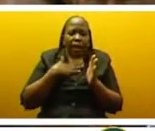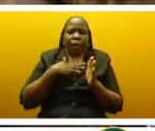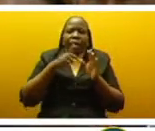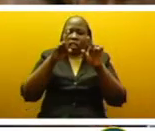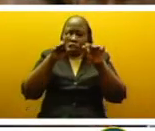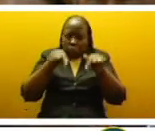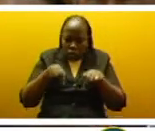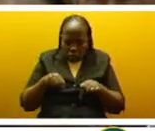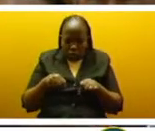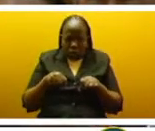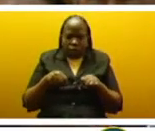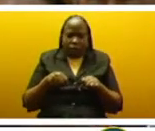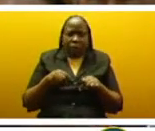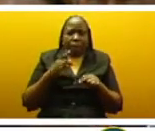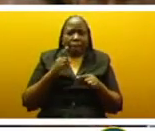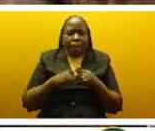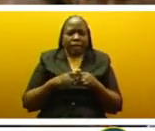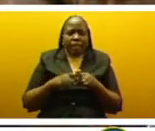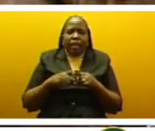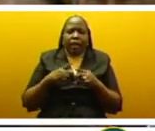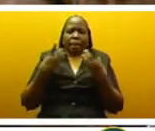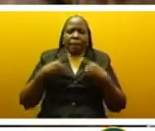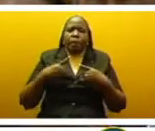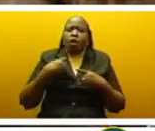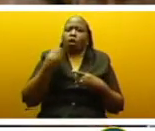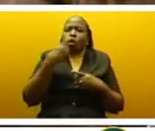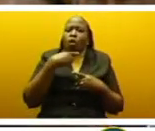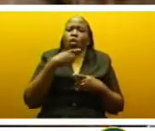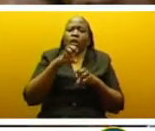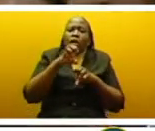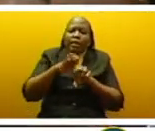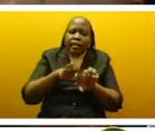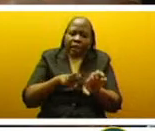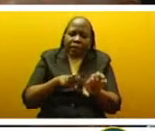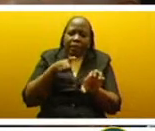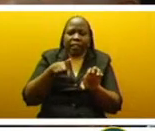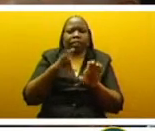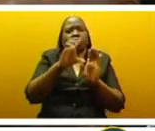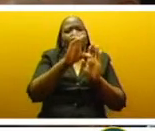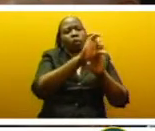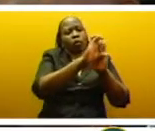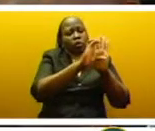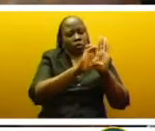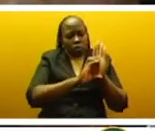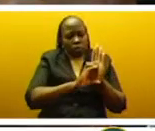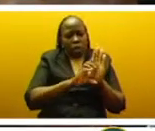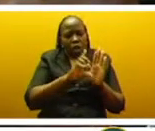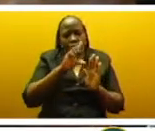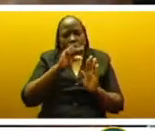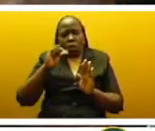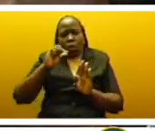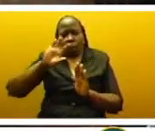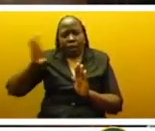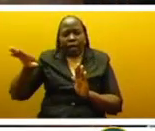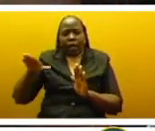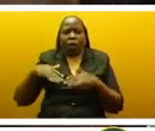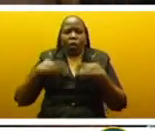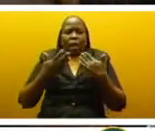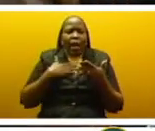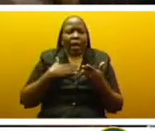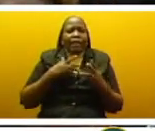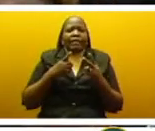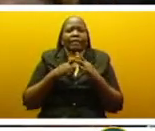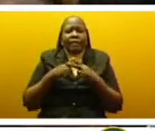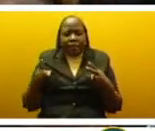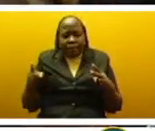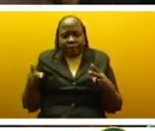have been the intention of people who drafted this constitution. We go back to where we started from, and I've said